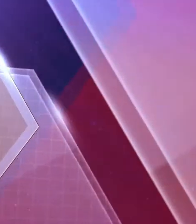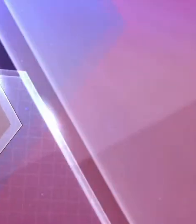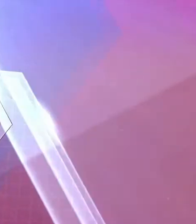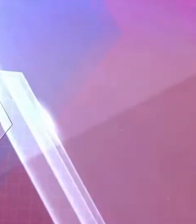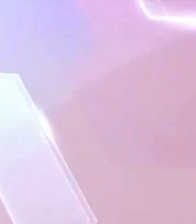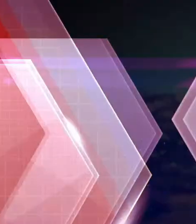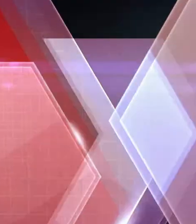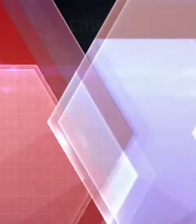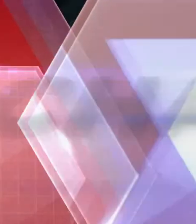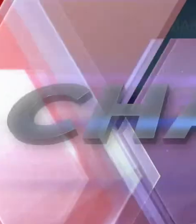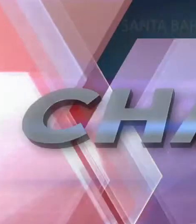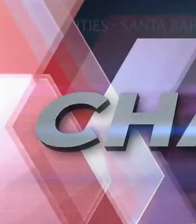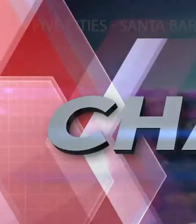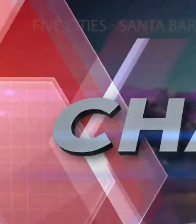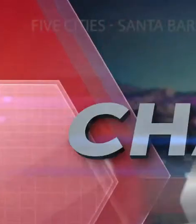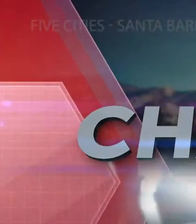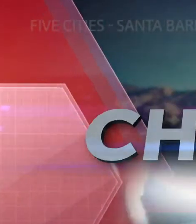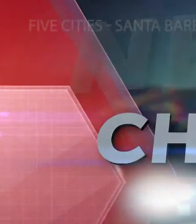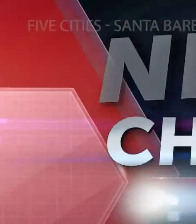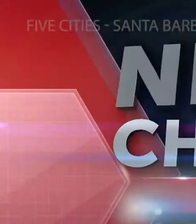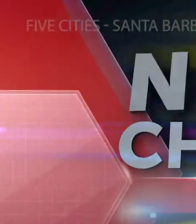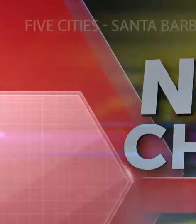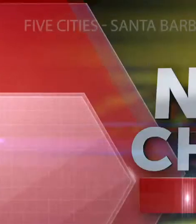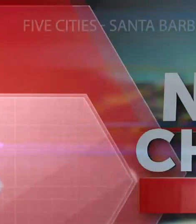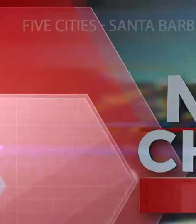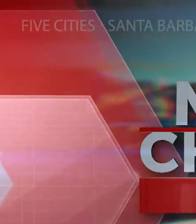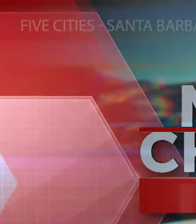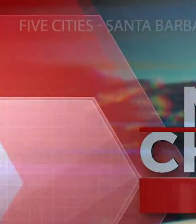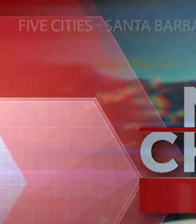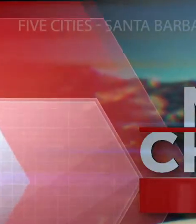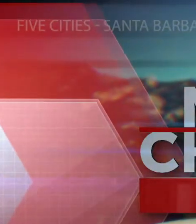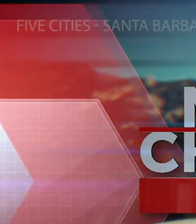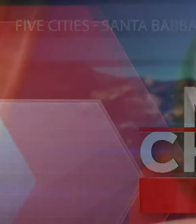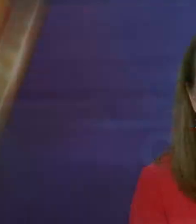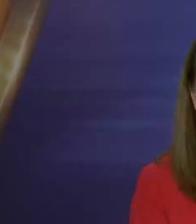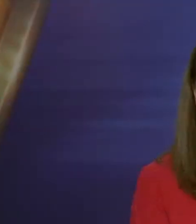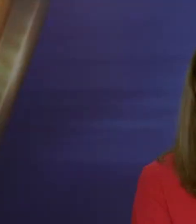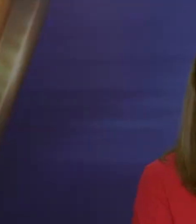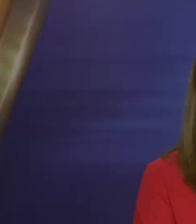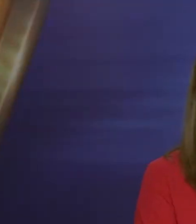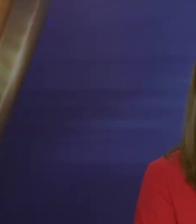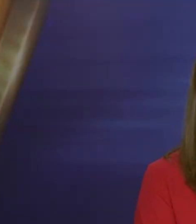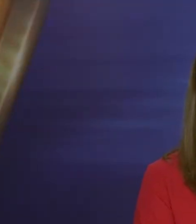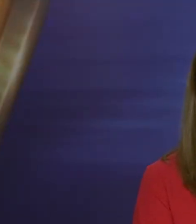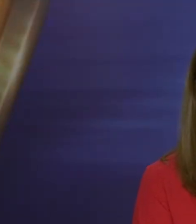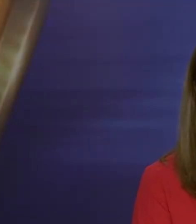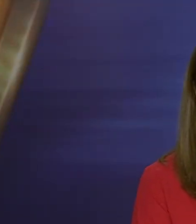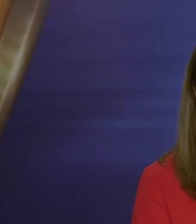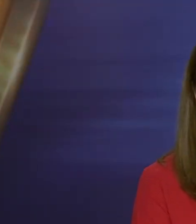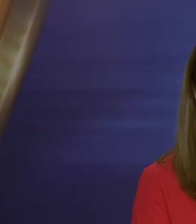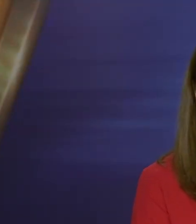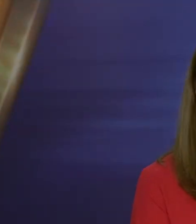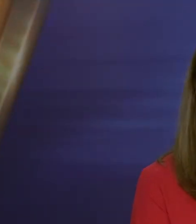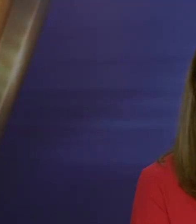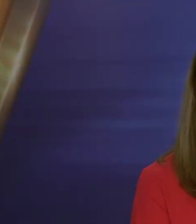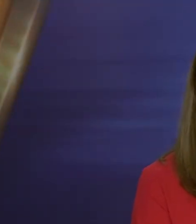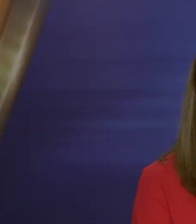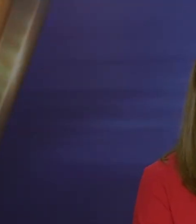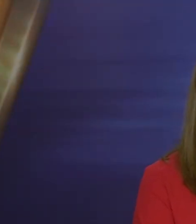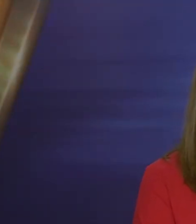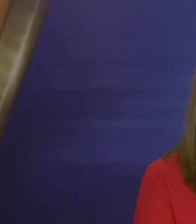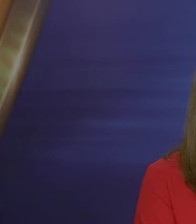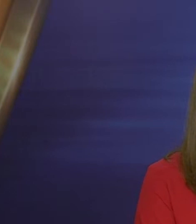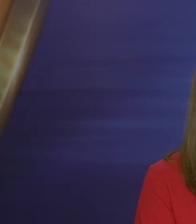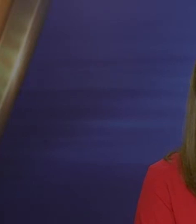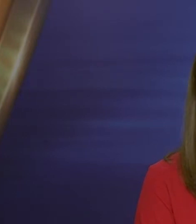Live breaking news from your local news channel. Good Friday afternoon to you. Thanks for joining us for this News Channel special report. I'm Beth